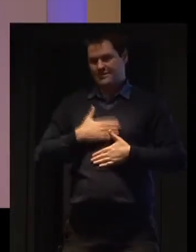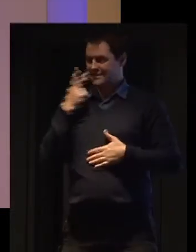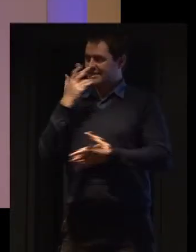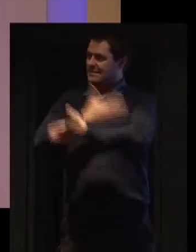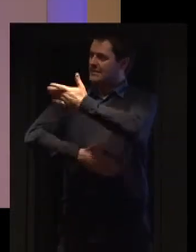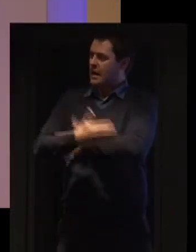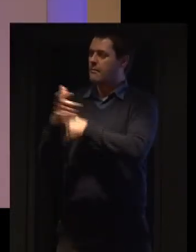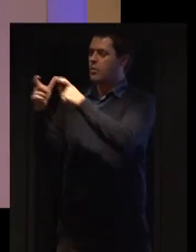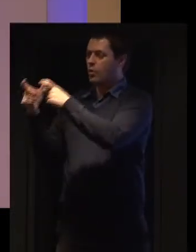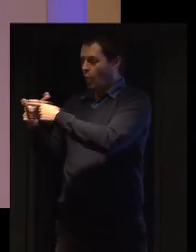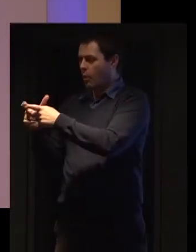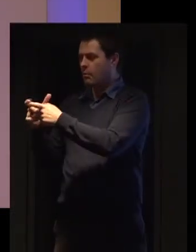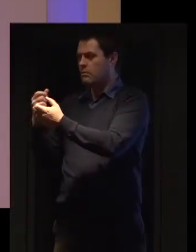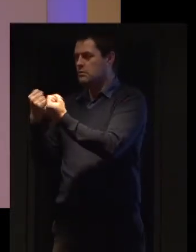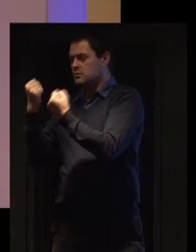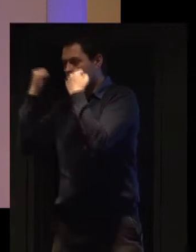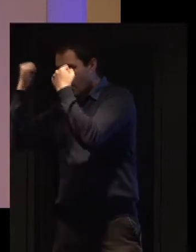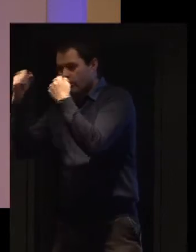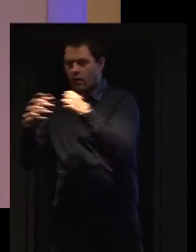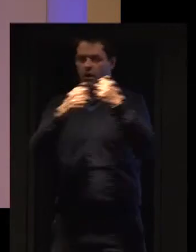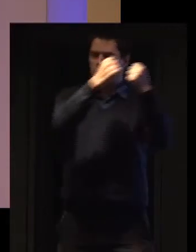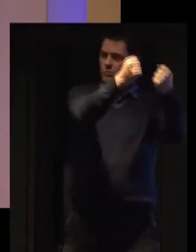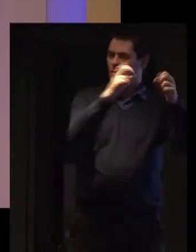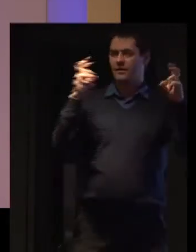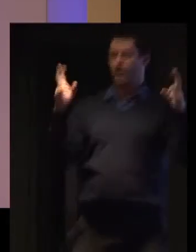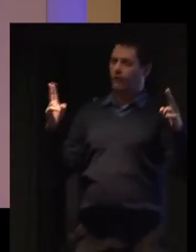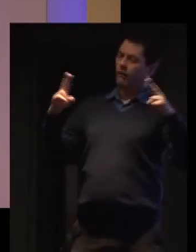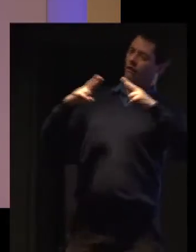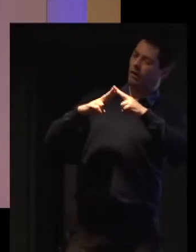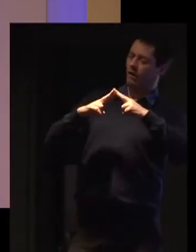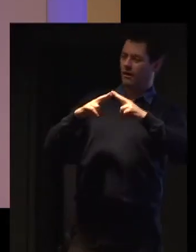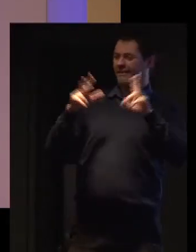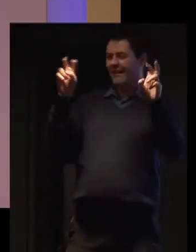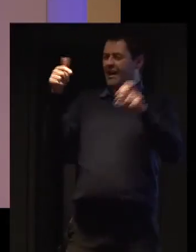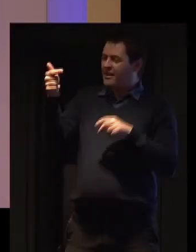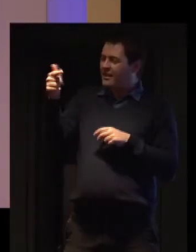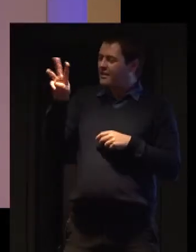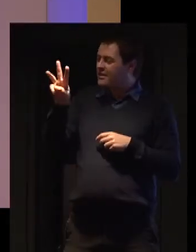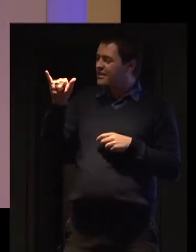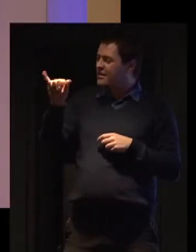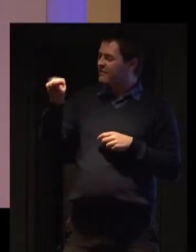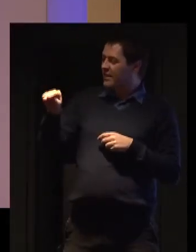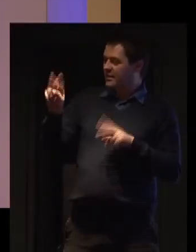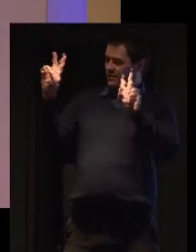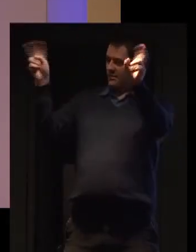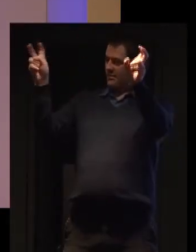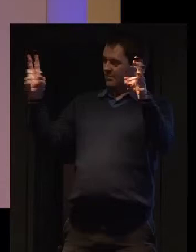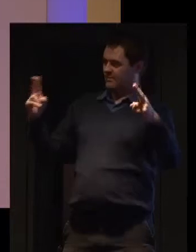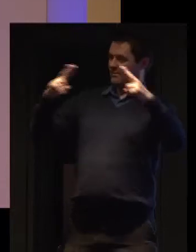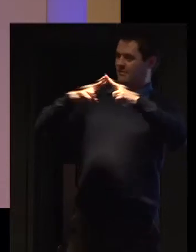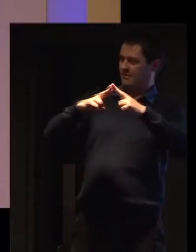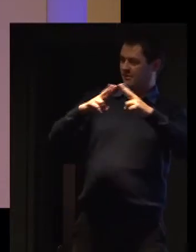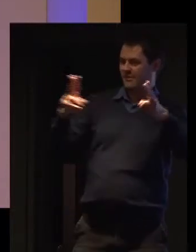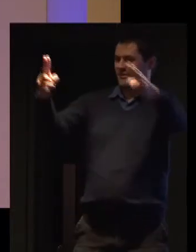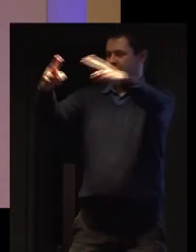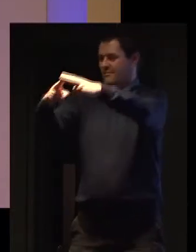back to that in a minute, if I may. And finally, the DSAs, we want them to keep spreading